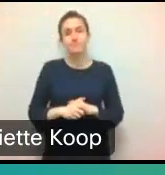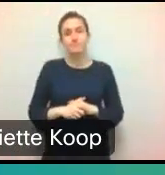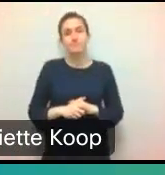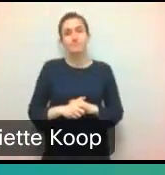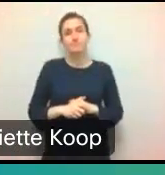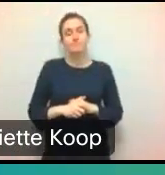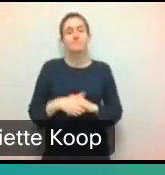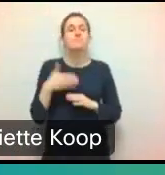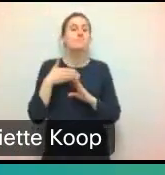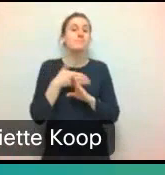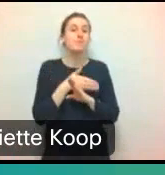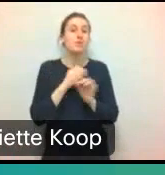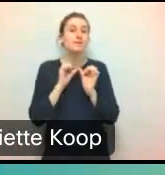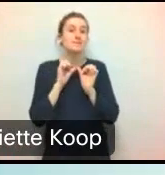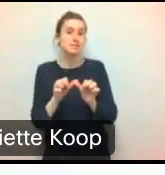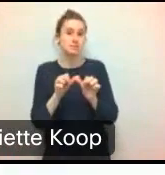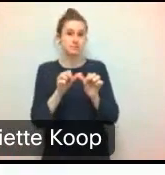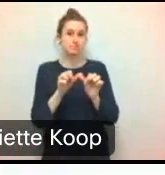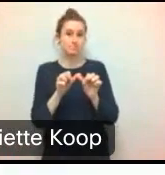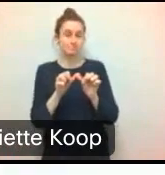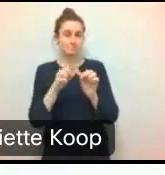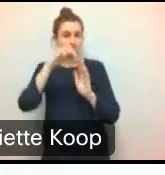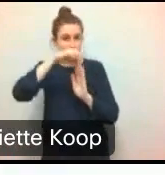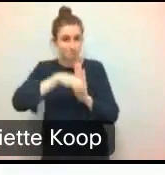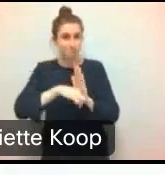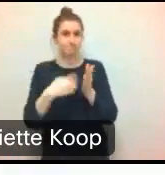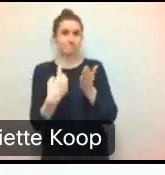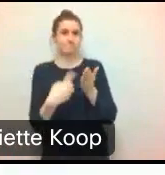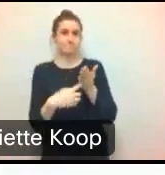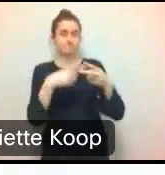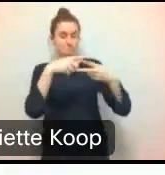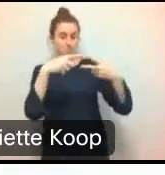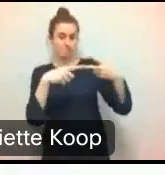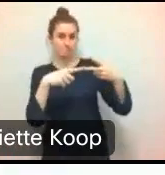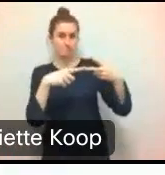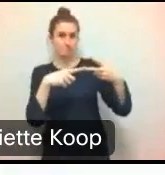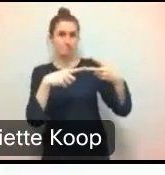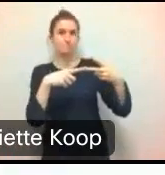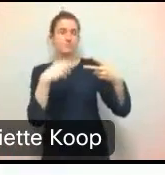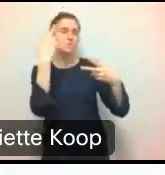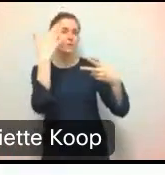So before I go on to CRAP and SIFT, there's a reason why these guys have been given their names.